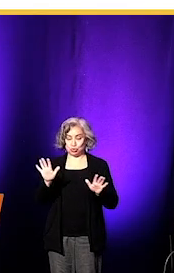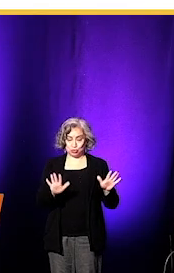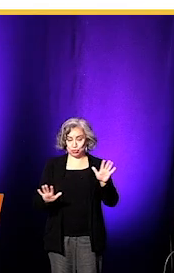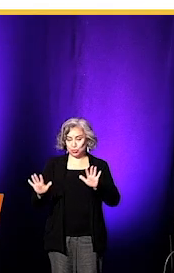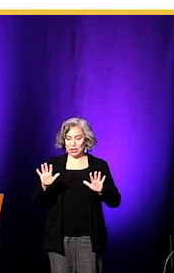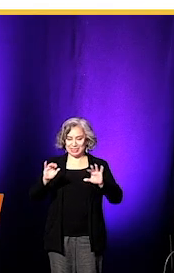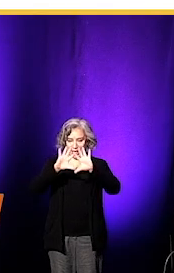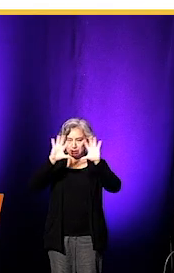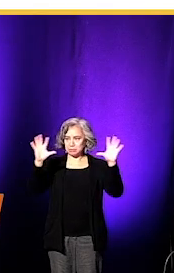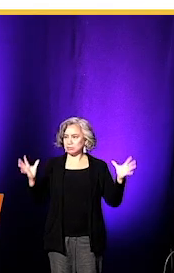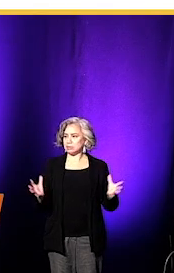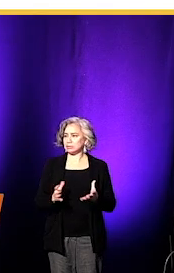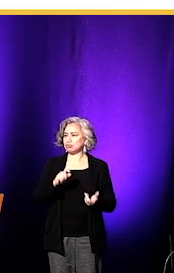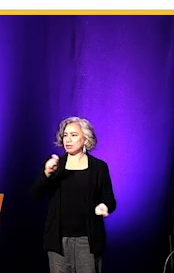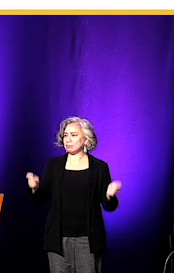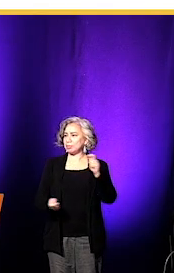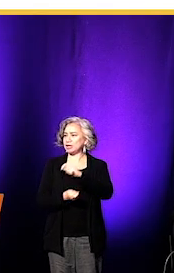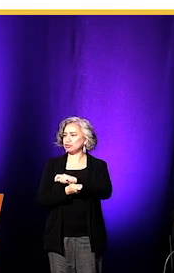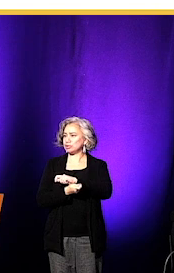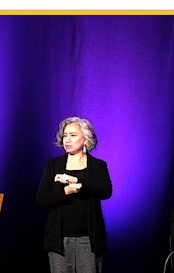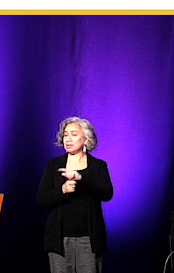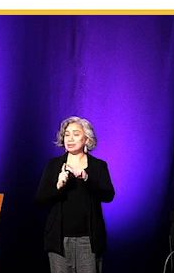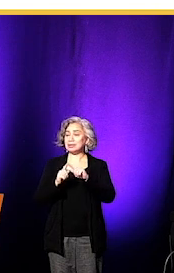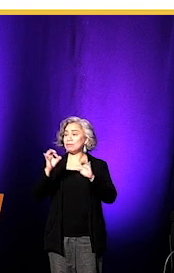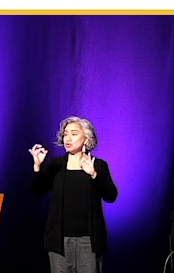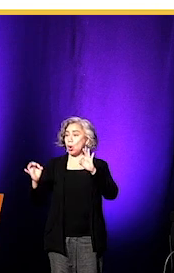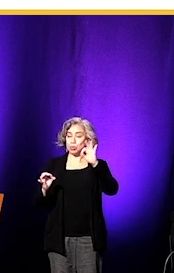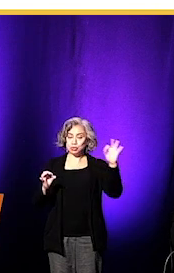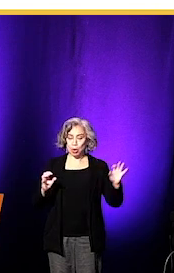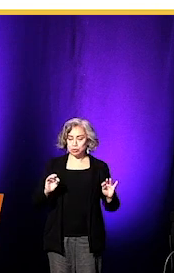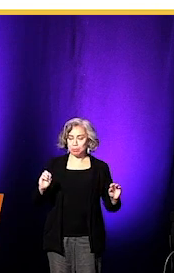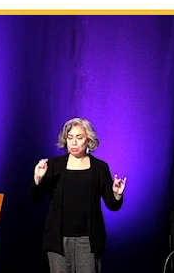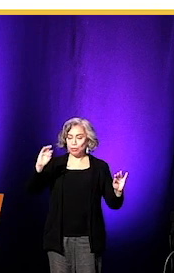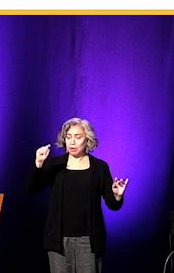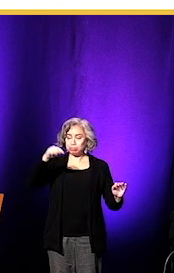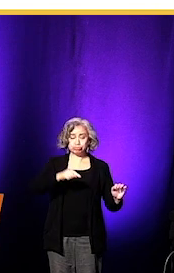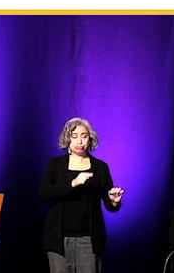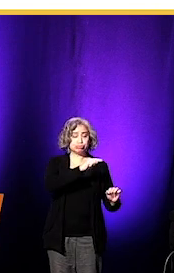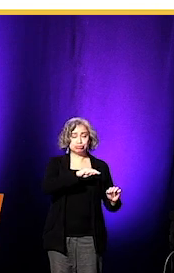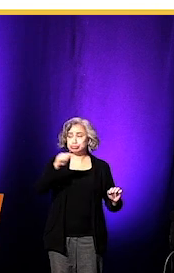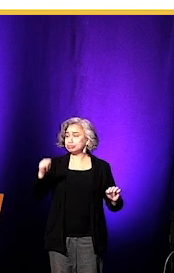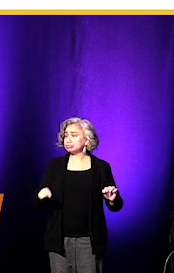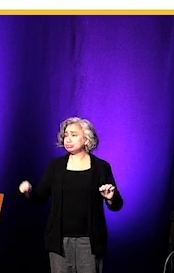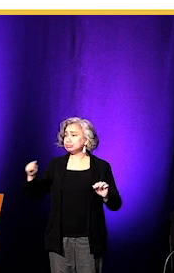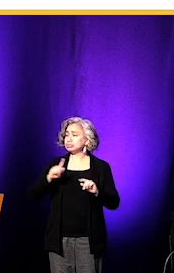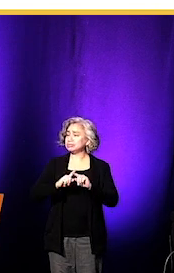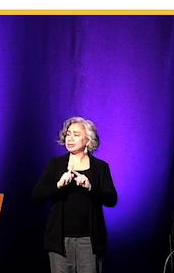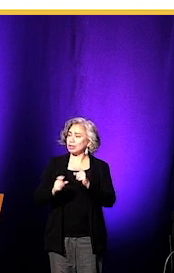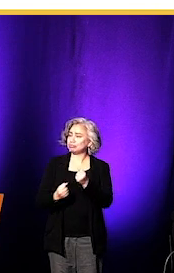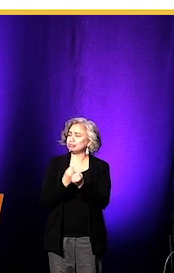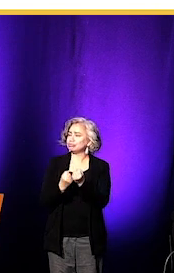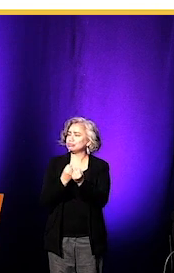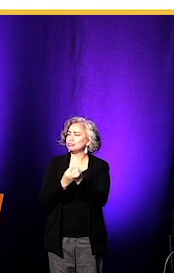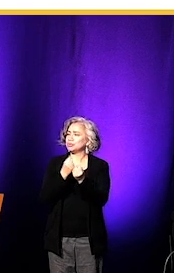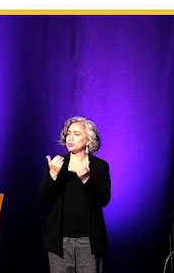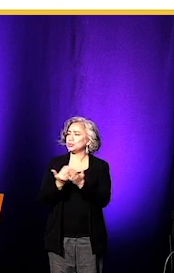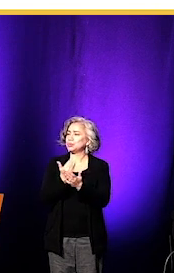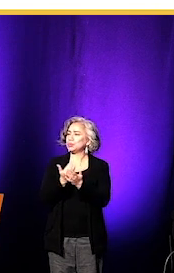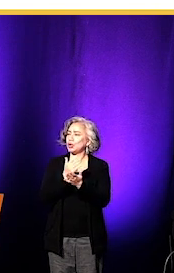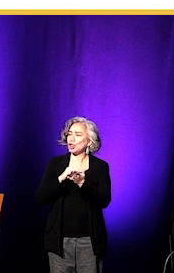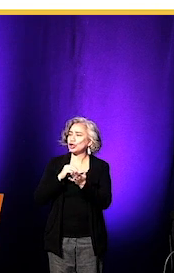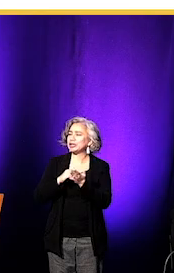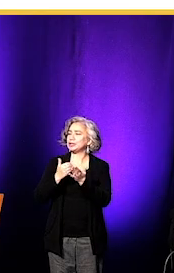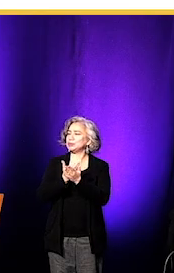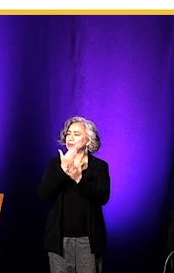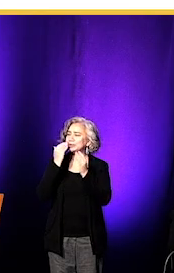resilience, as their movement across the nodes supported new forms of learning and teaching which flourished in that movement. We